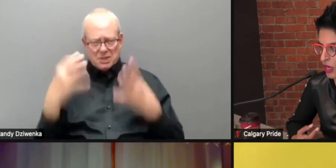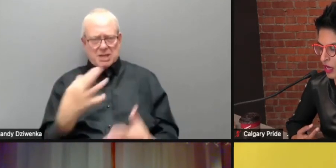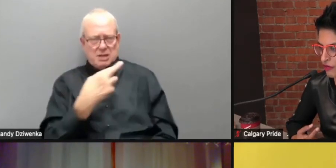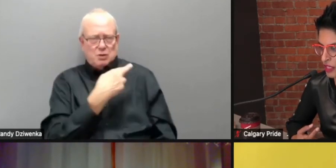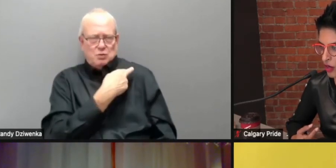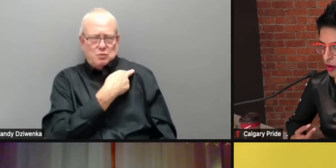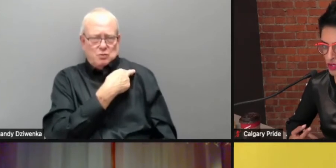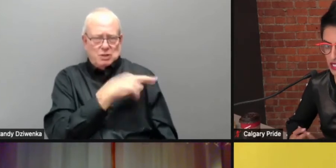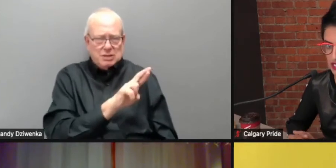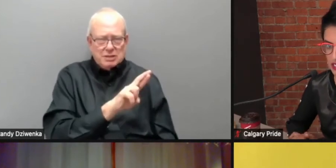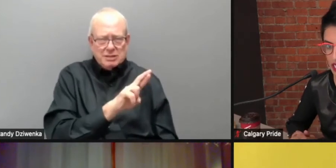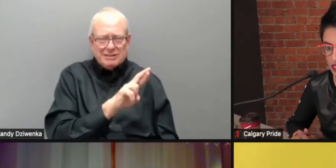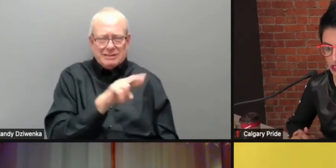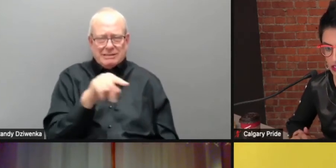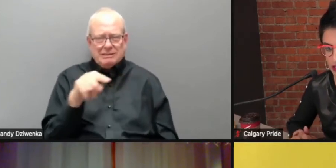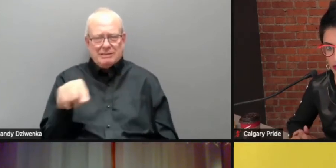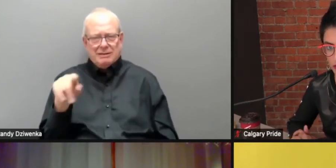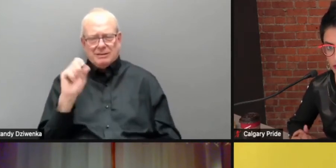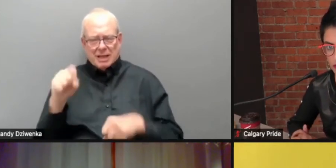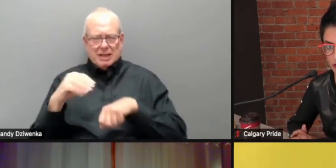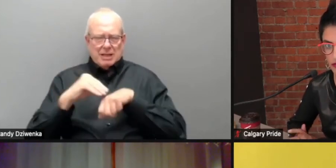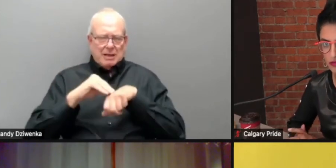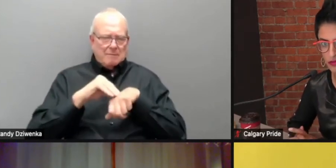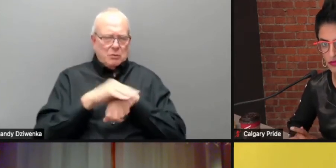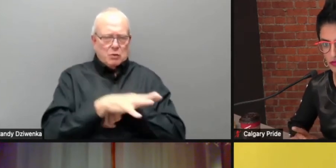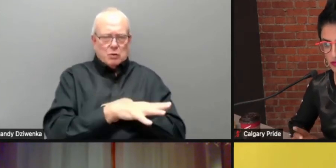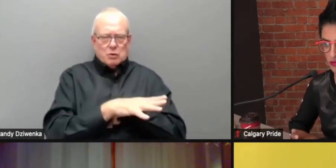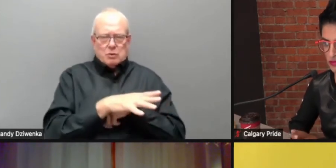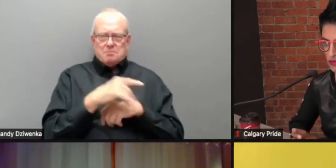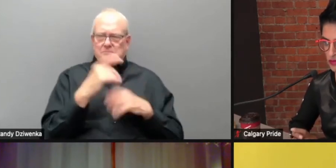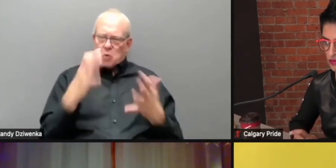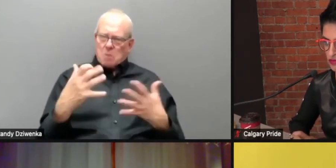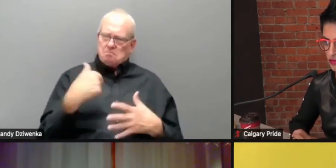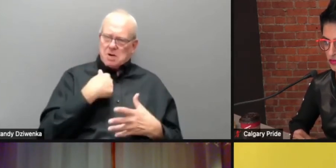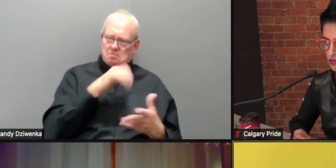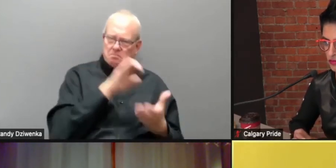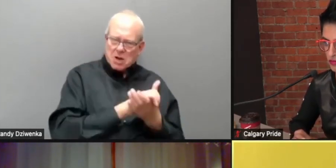someone of the opposite sex?